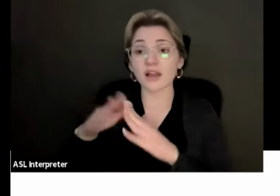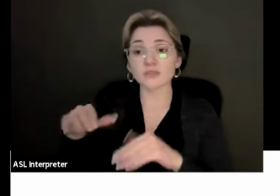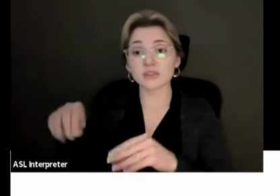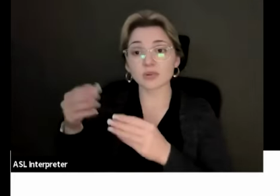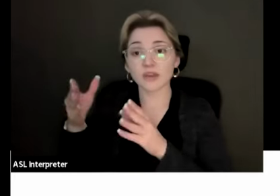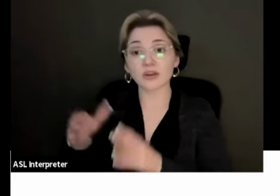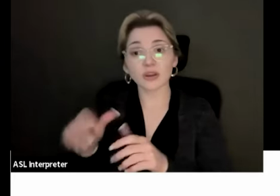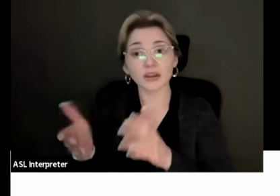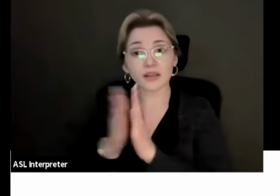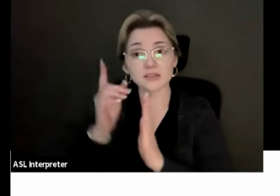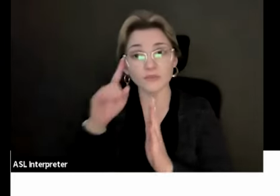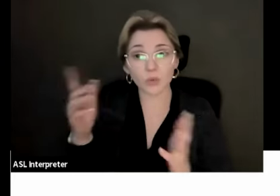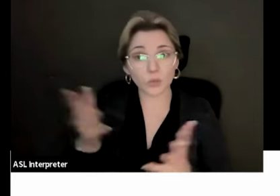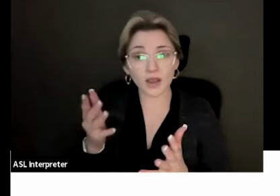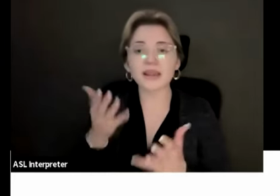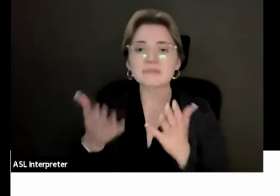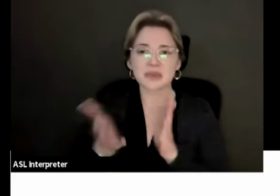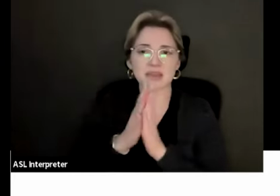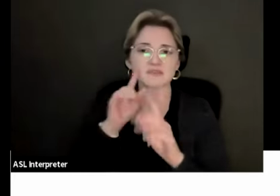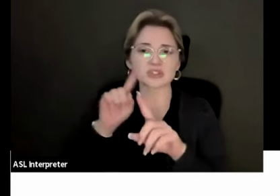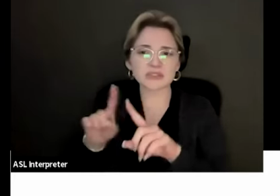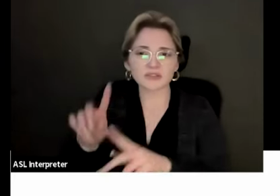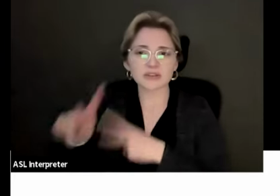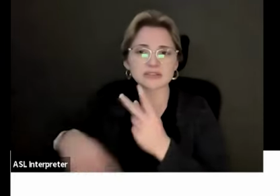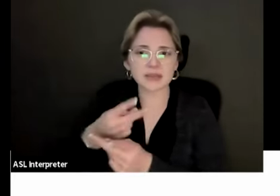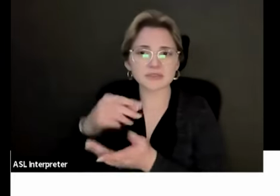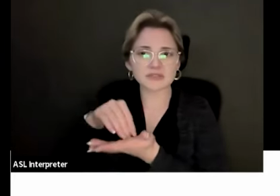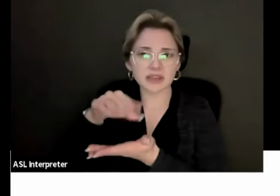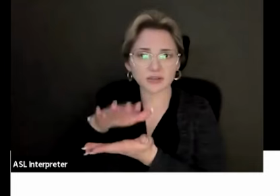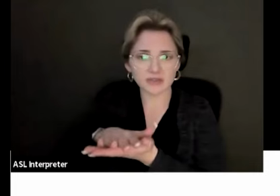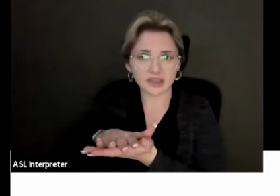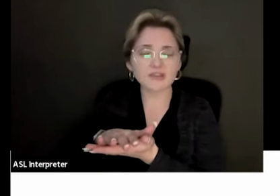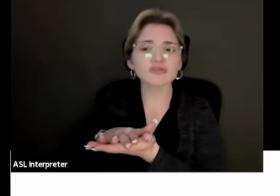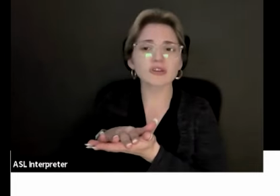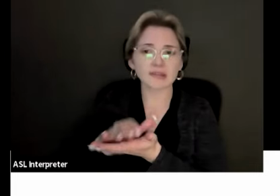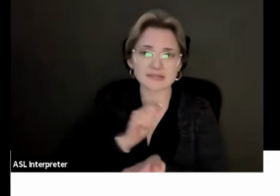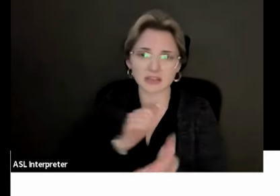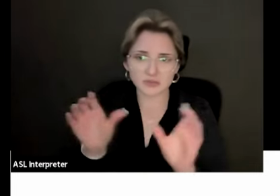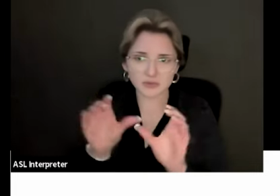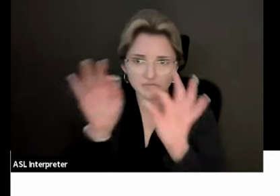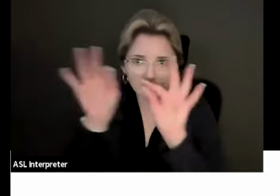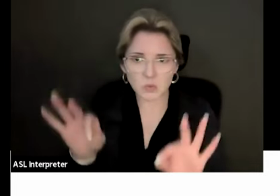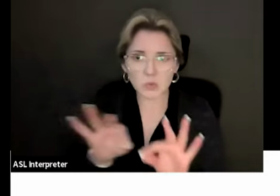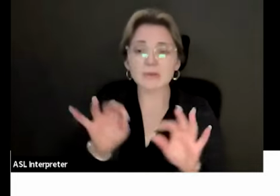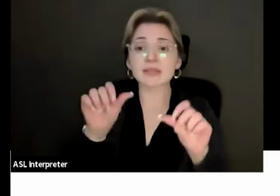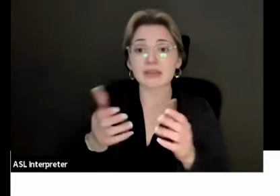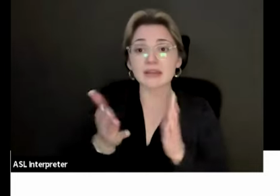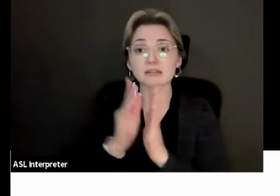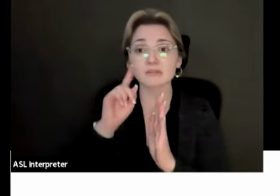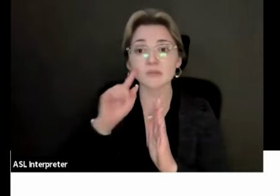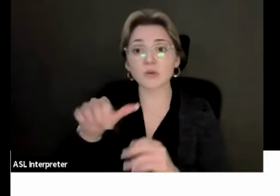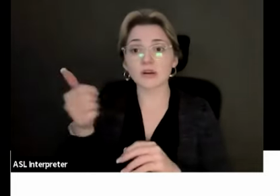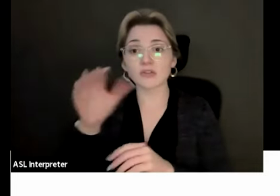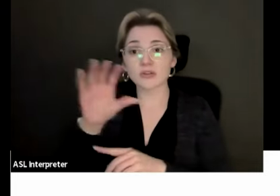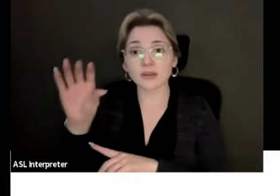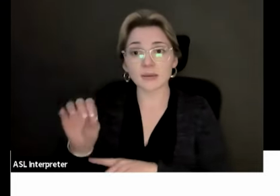these different types of documentation, a self-certification form. They can get third-party documentation. So that's where